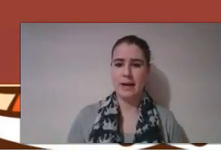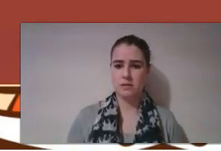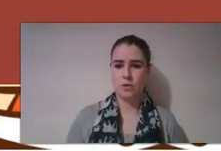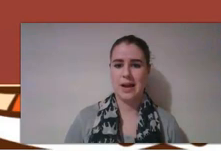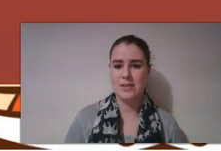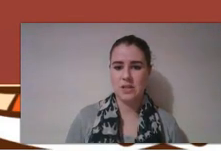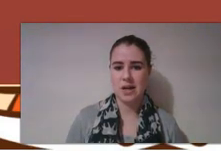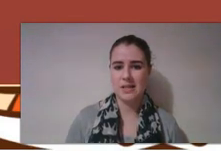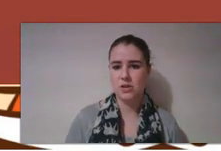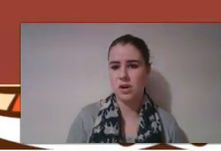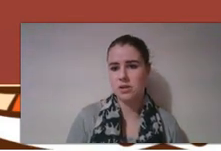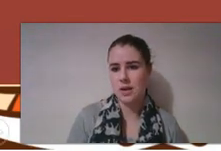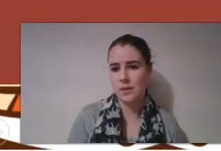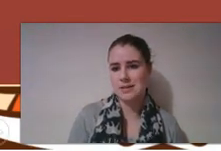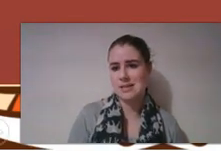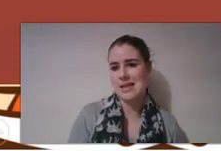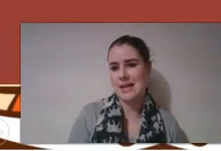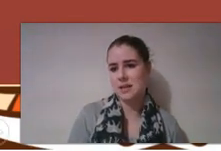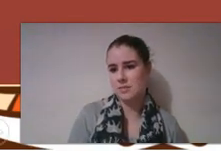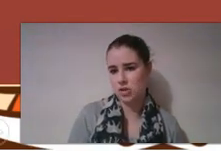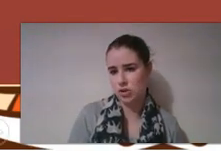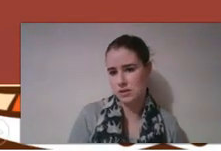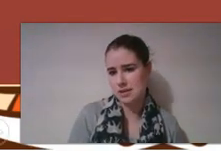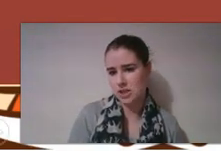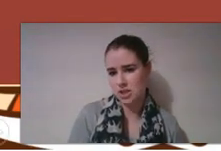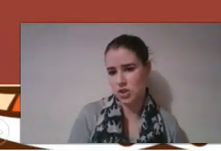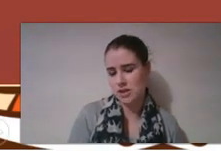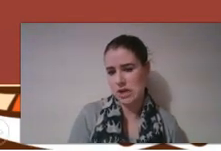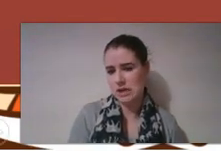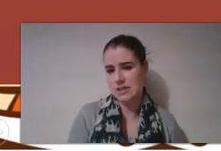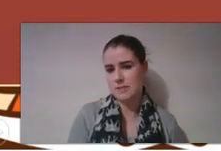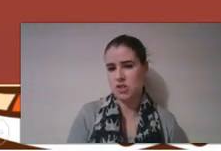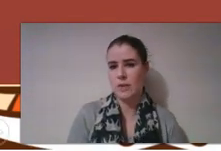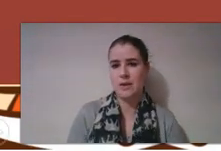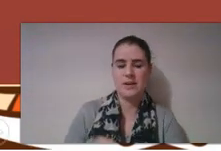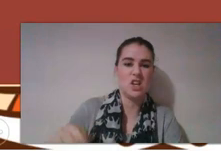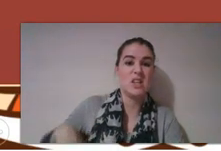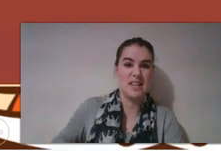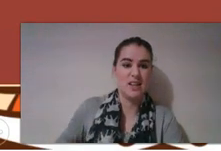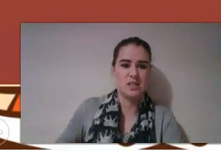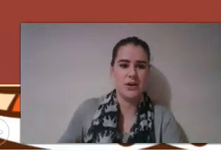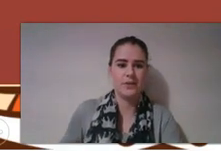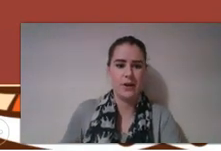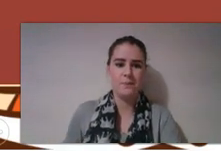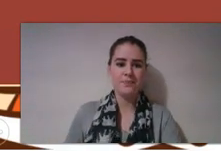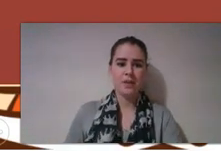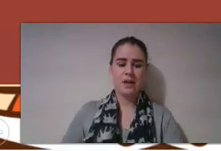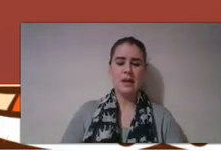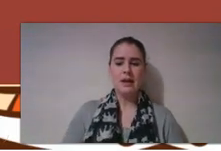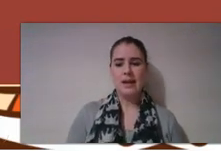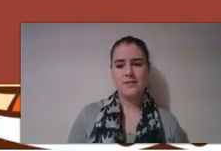with a belt or they'd have it tied in a knot. So here we can see this lady. I'm not sure you can see it. She's actually got it tucked in a special way where it tucks in at the side of